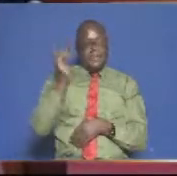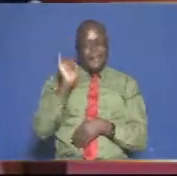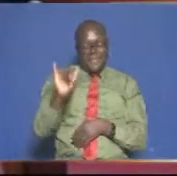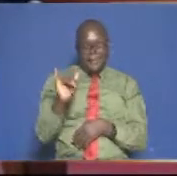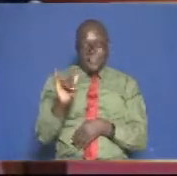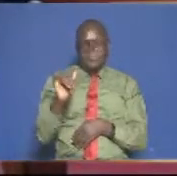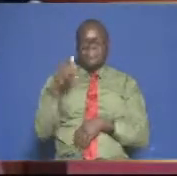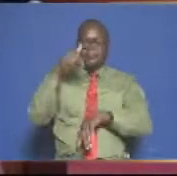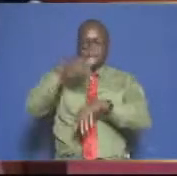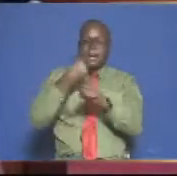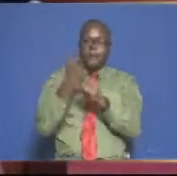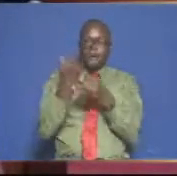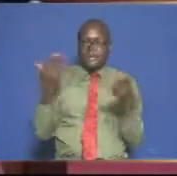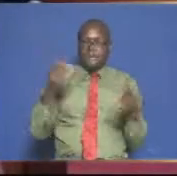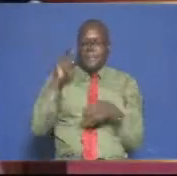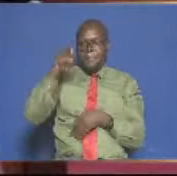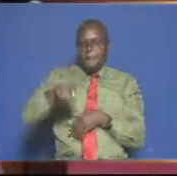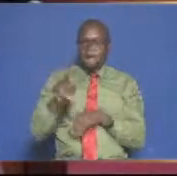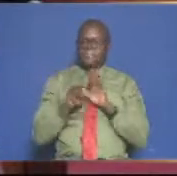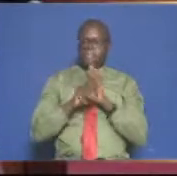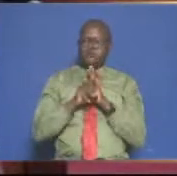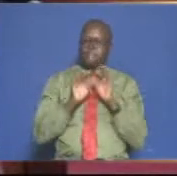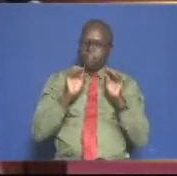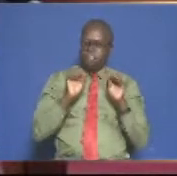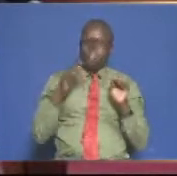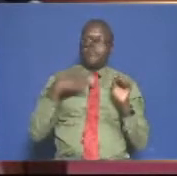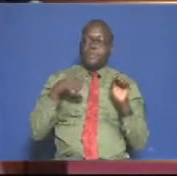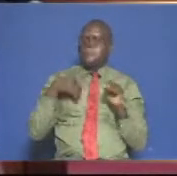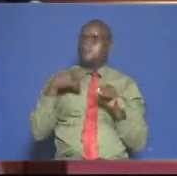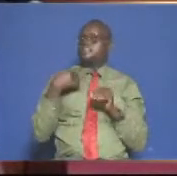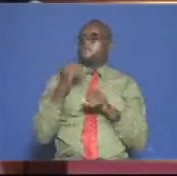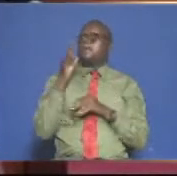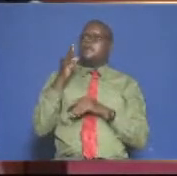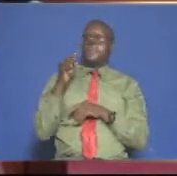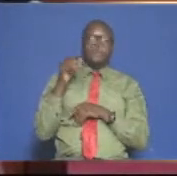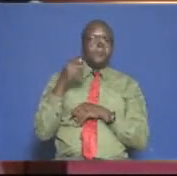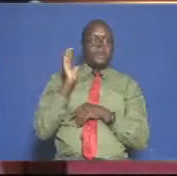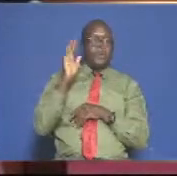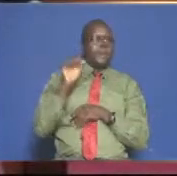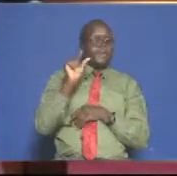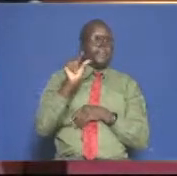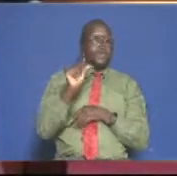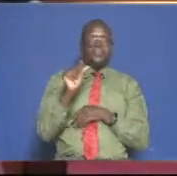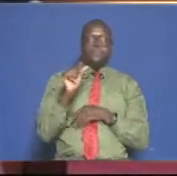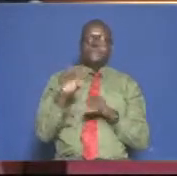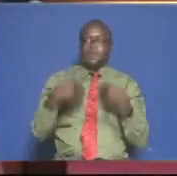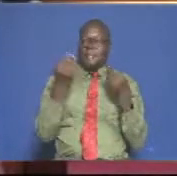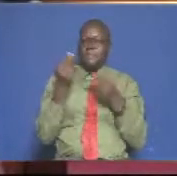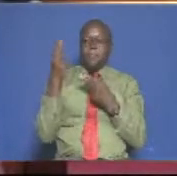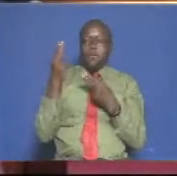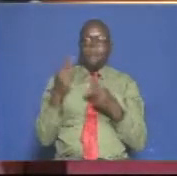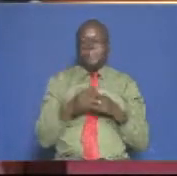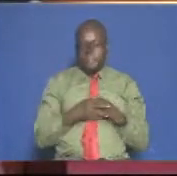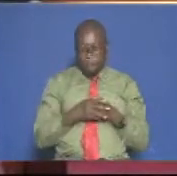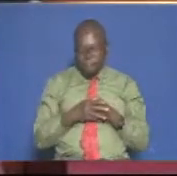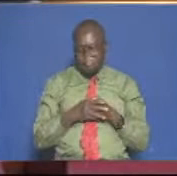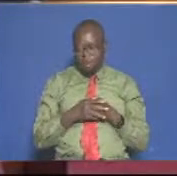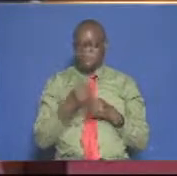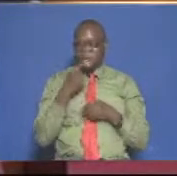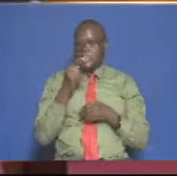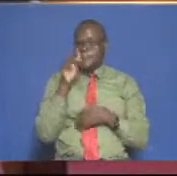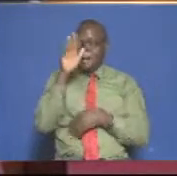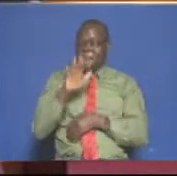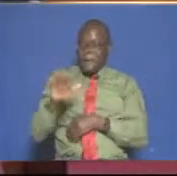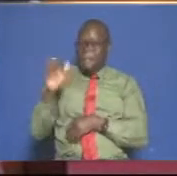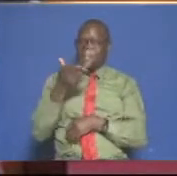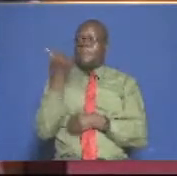even as we do our things, let's mentor people who are going to come to this parliament. We are not going to be here forever. Let's give them hope. Let's tell them that parliament is the